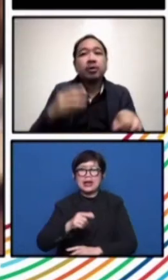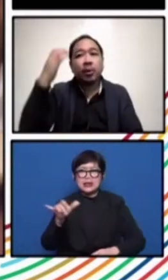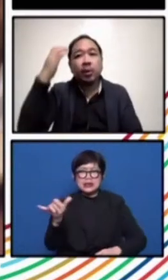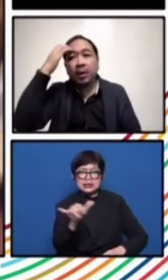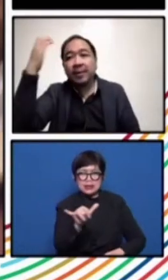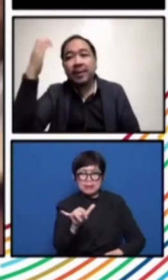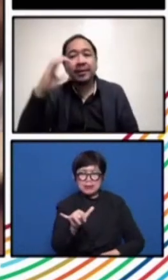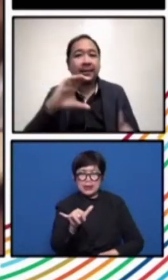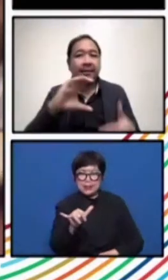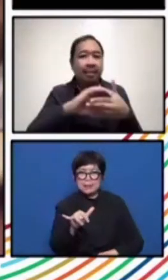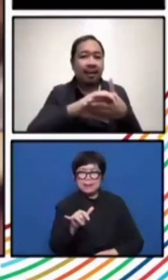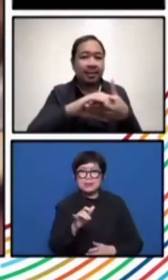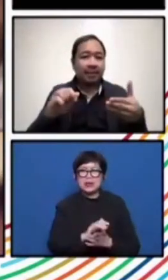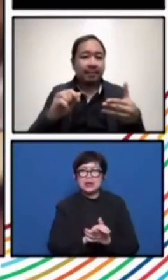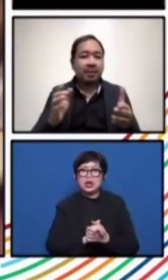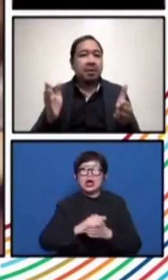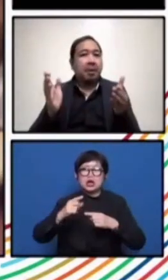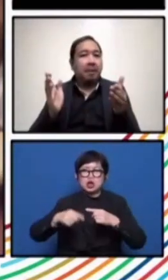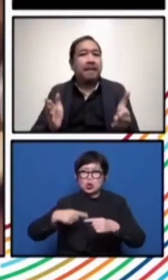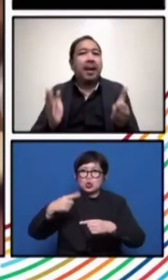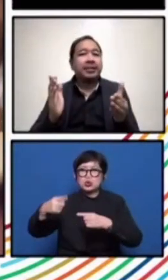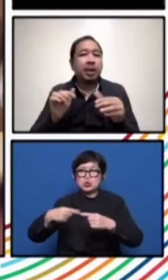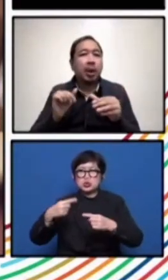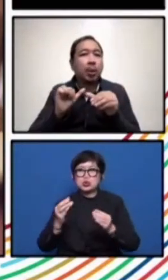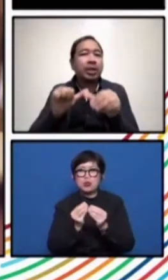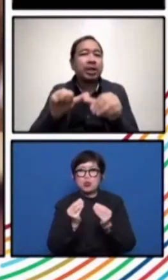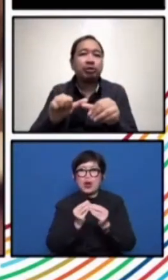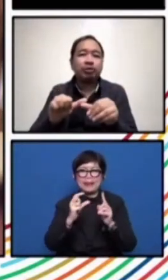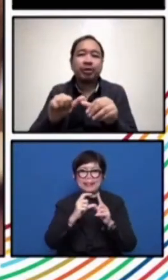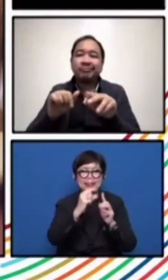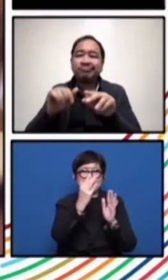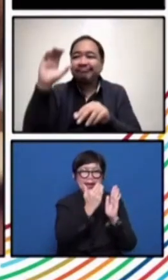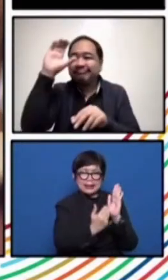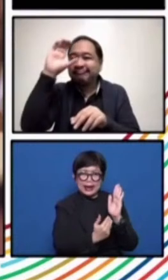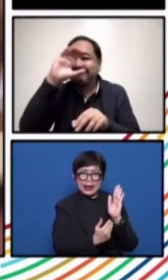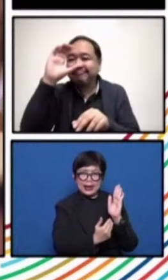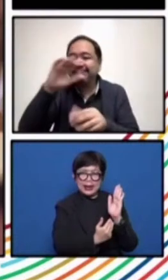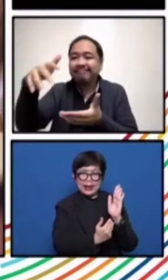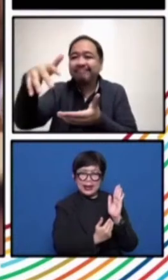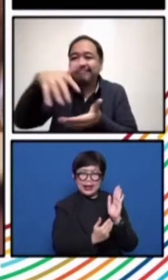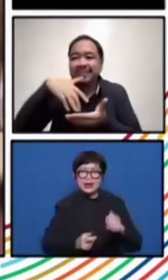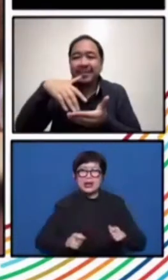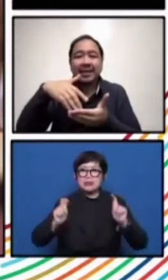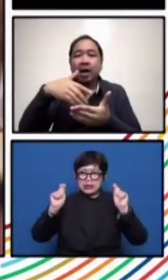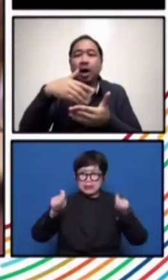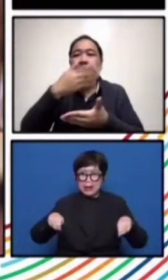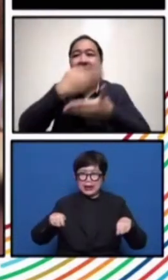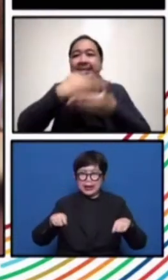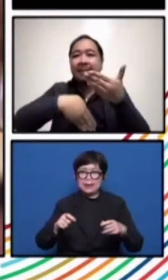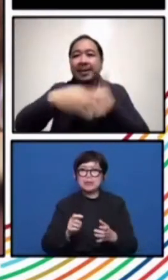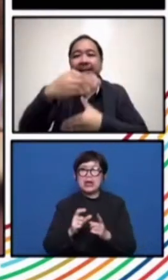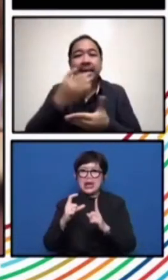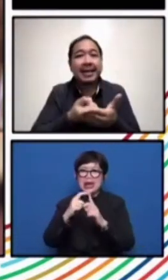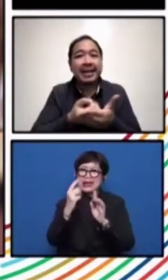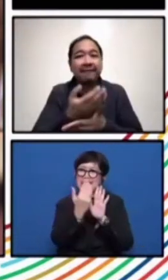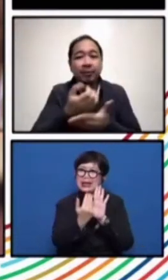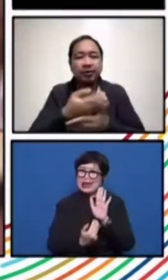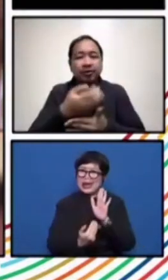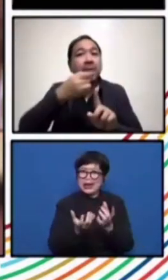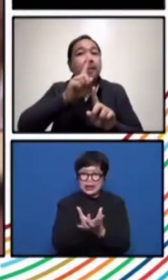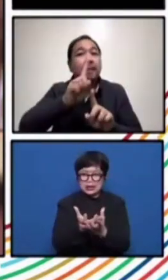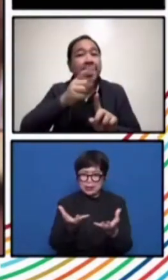to establish reliable and disability disaggregated data to ensure an inclusive and